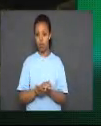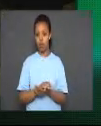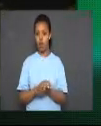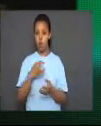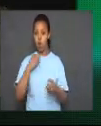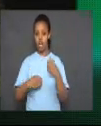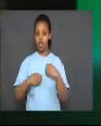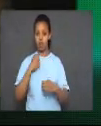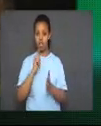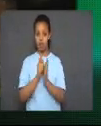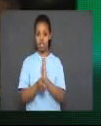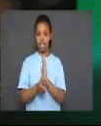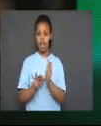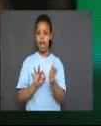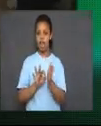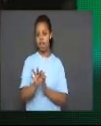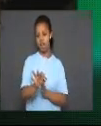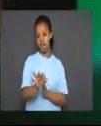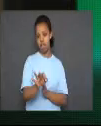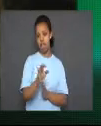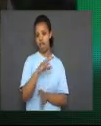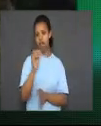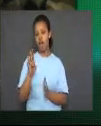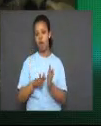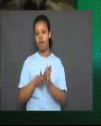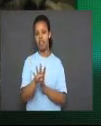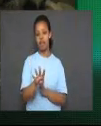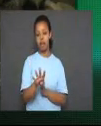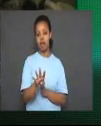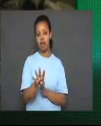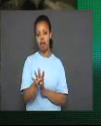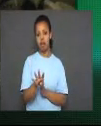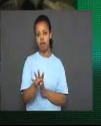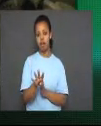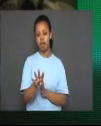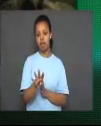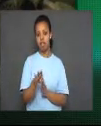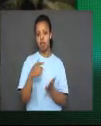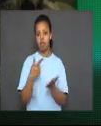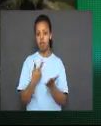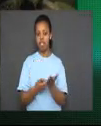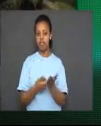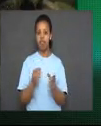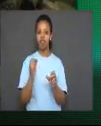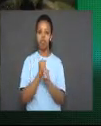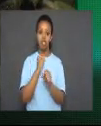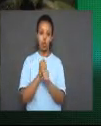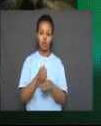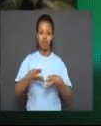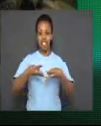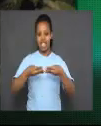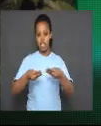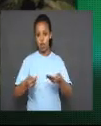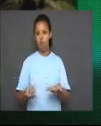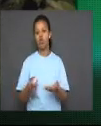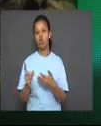Organisms such as fungi and bacteria, functioning as